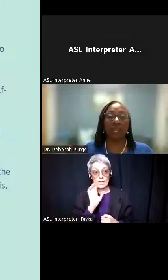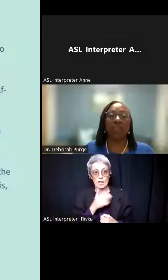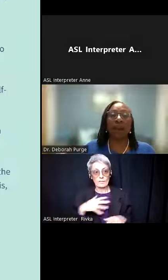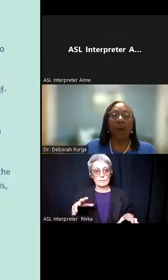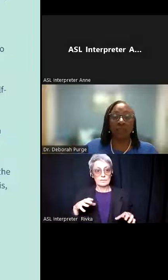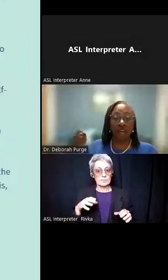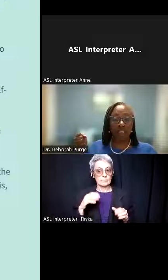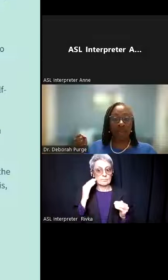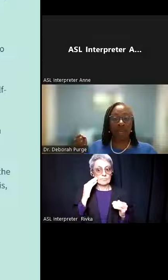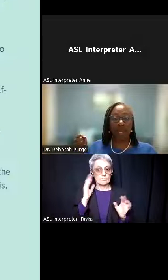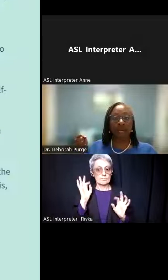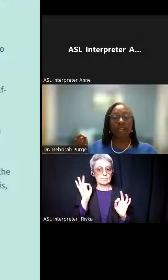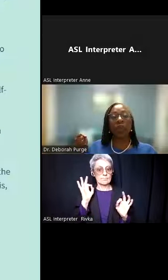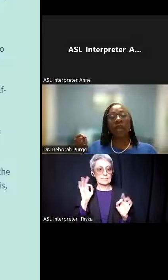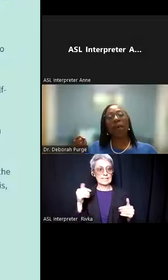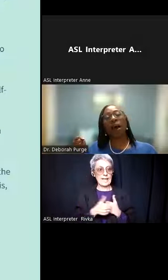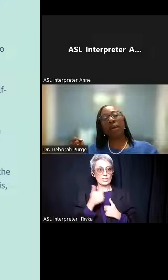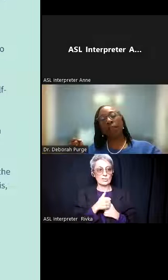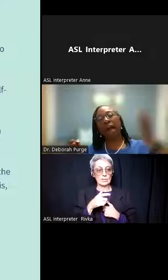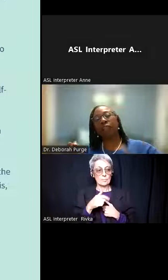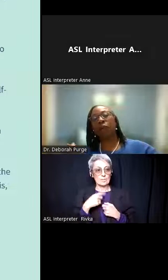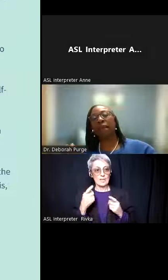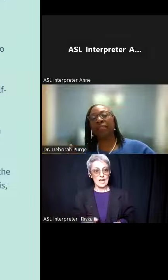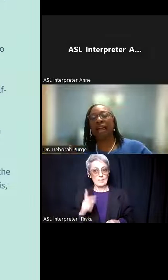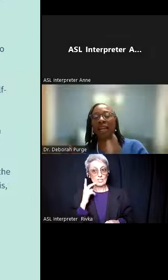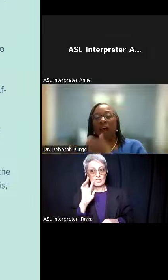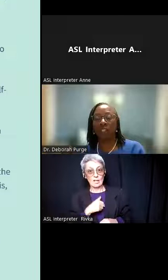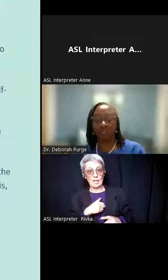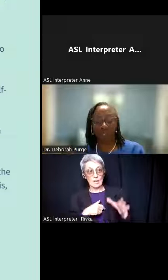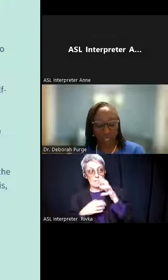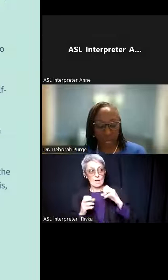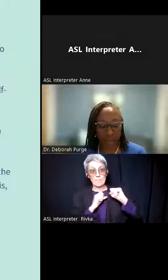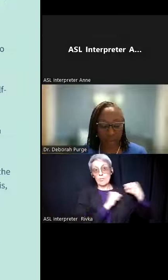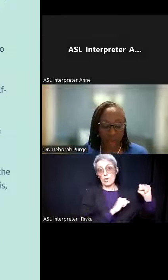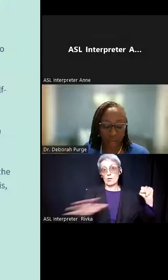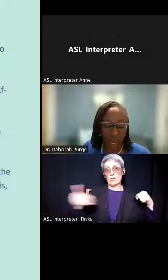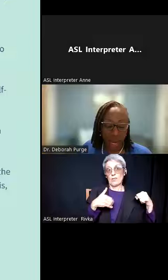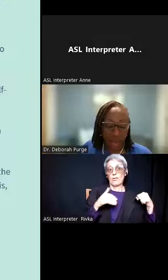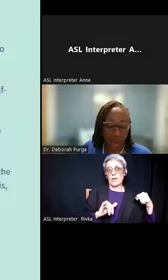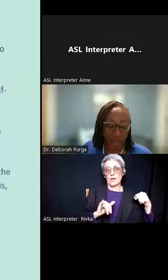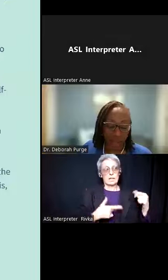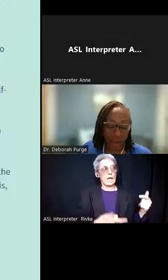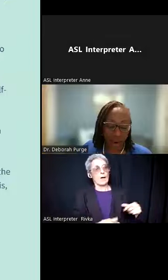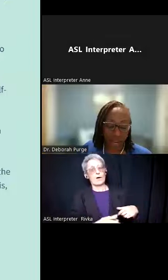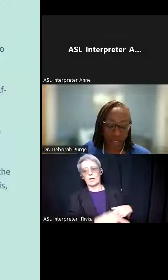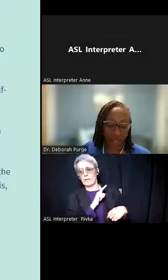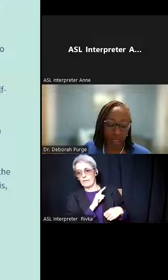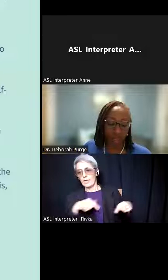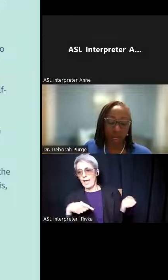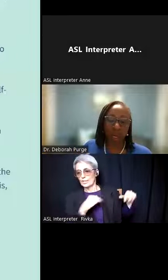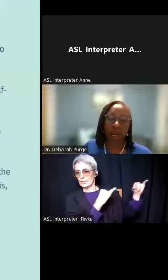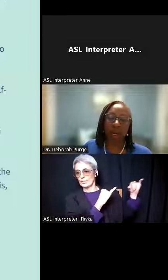danger, because my mom tugged on me. So now mom has passed her anxiety onto her child. There